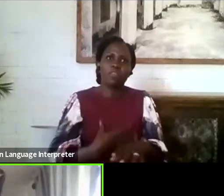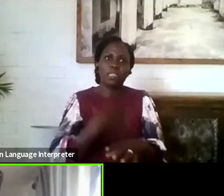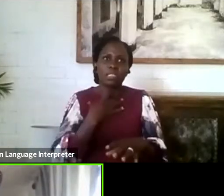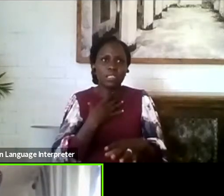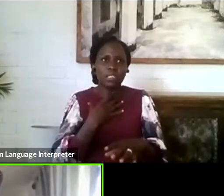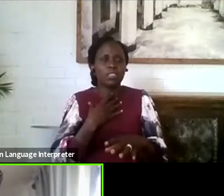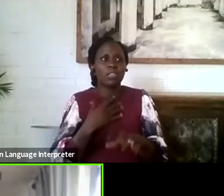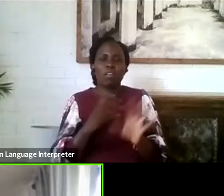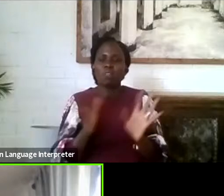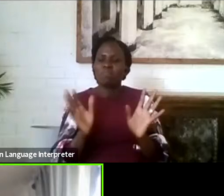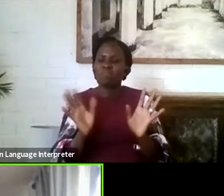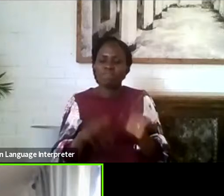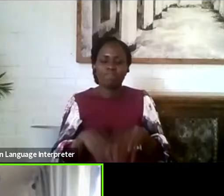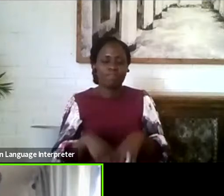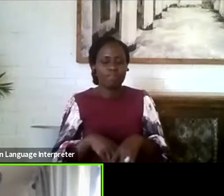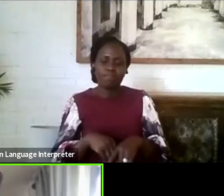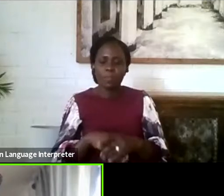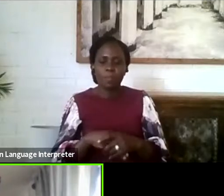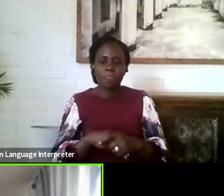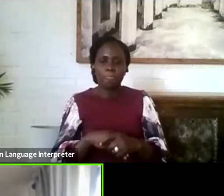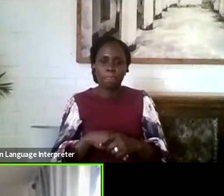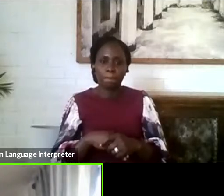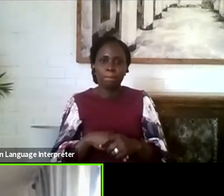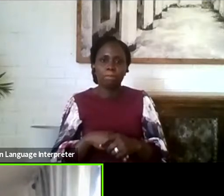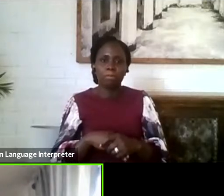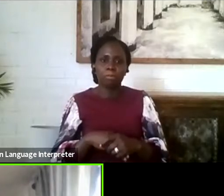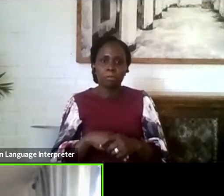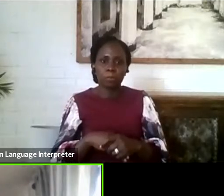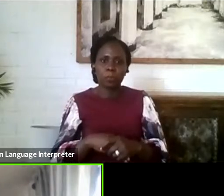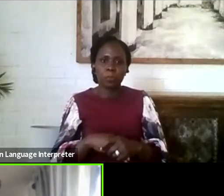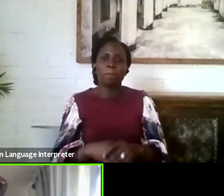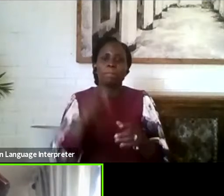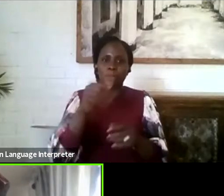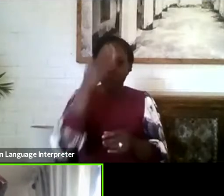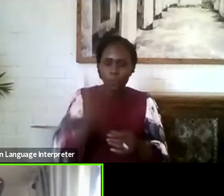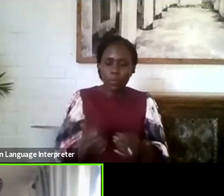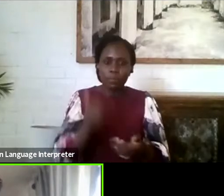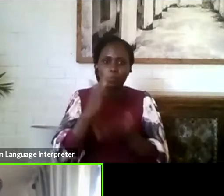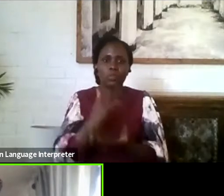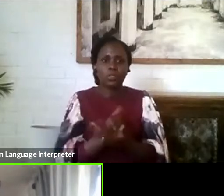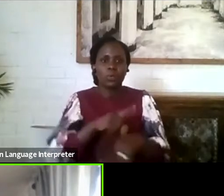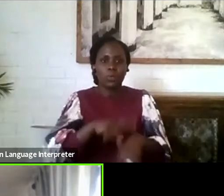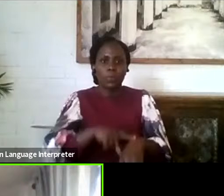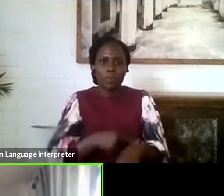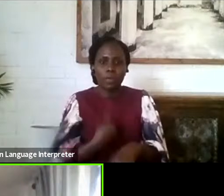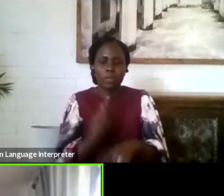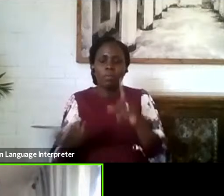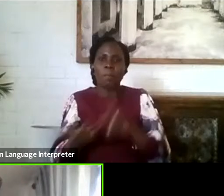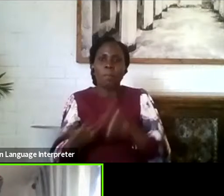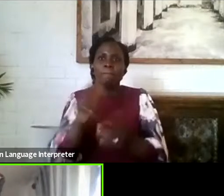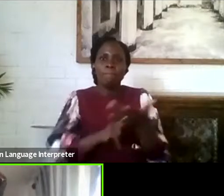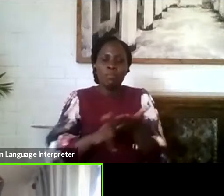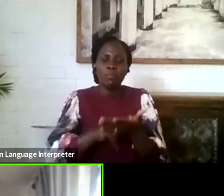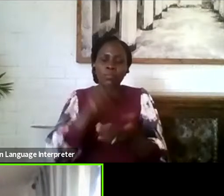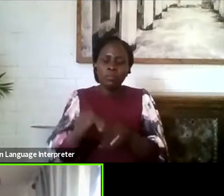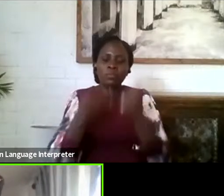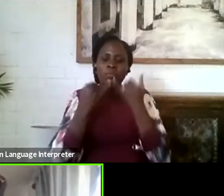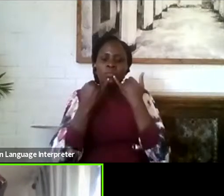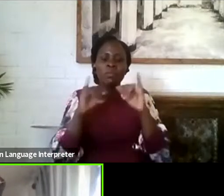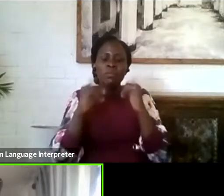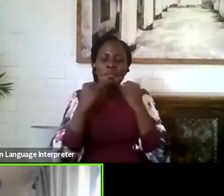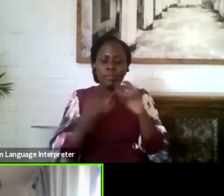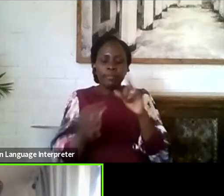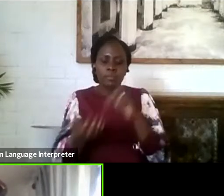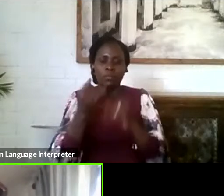just by the side. This is because when acquiring and using and retaining this information, using a